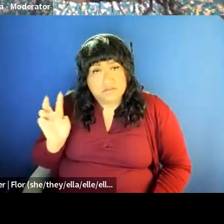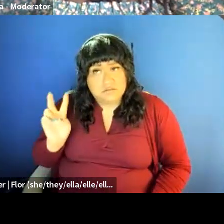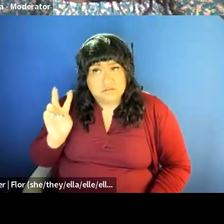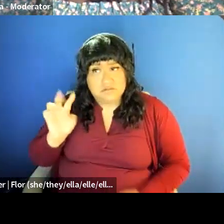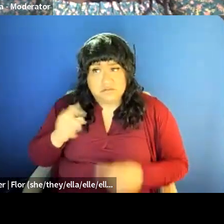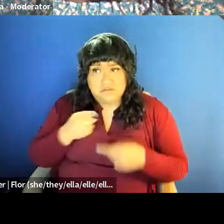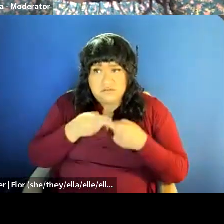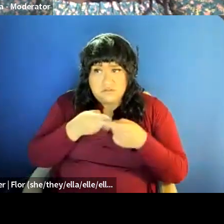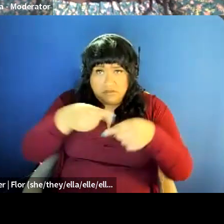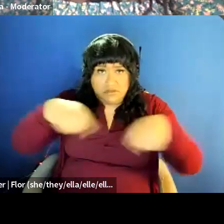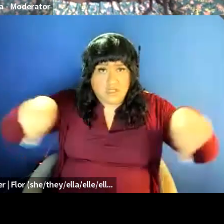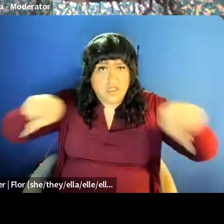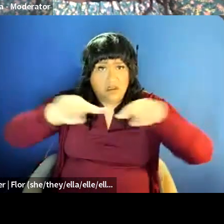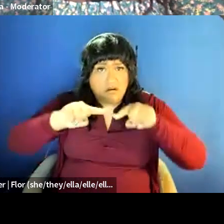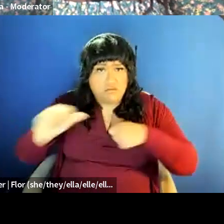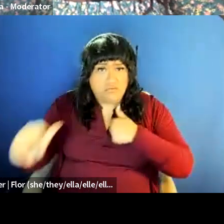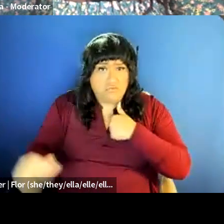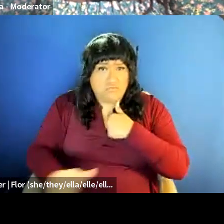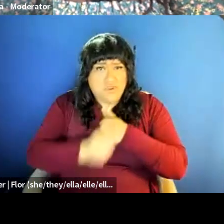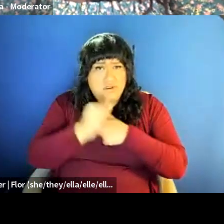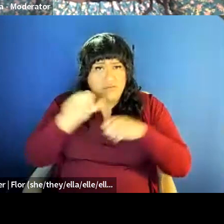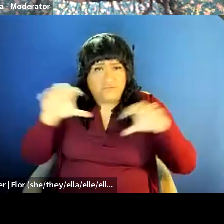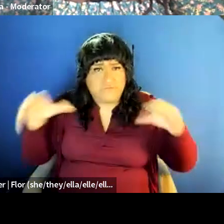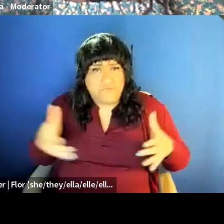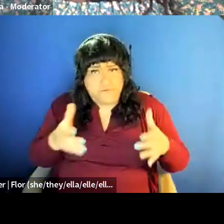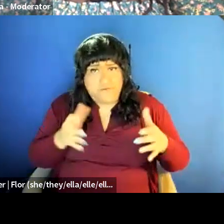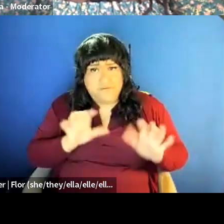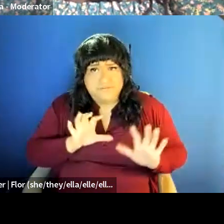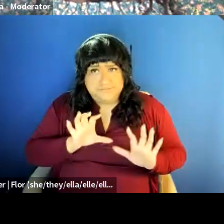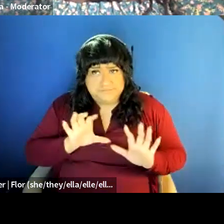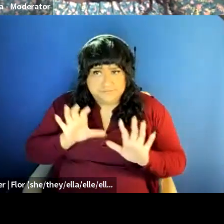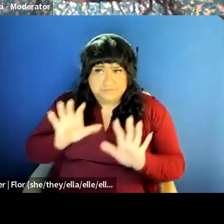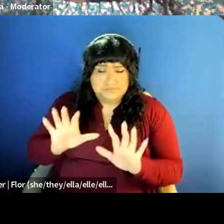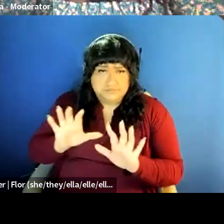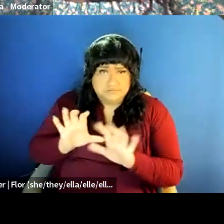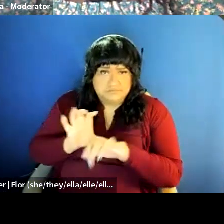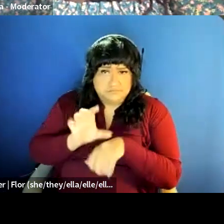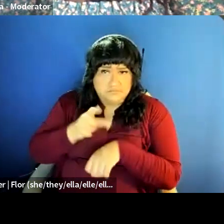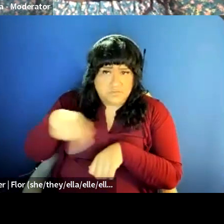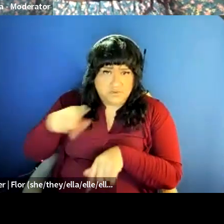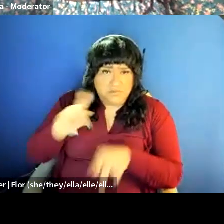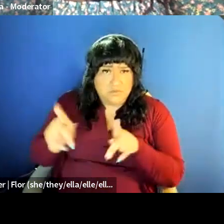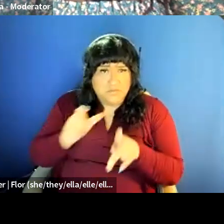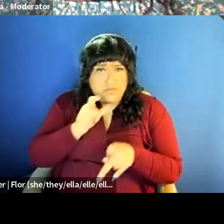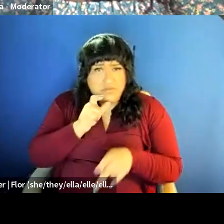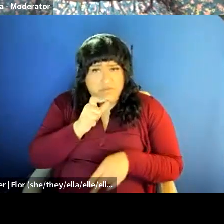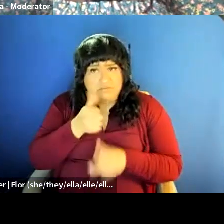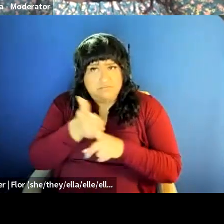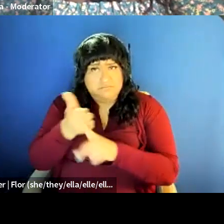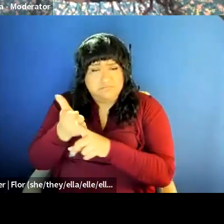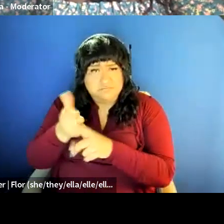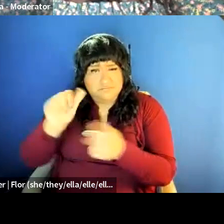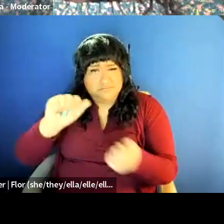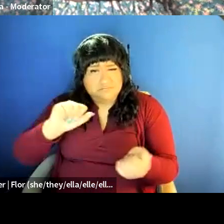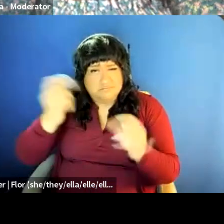are threatening force on people who are in the most destabilizing periods of crisis. And